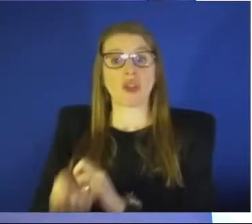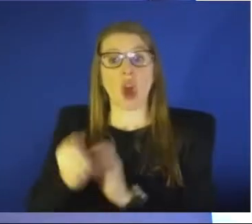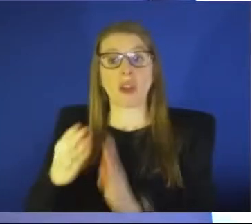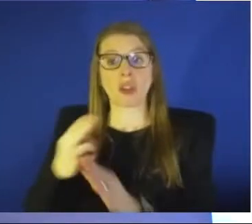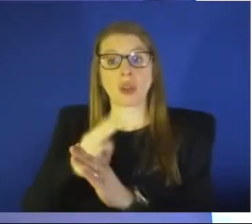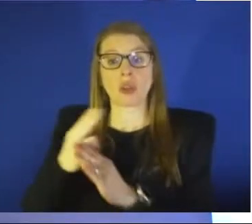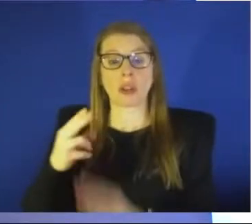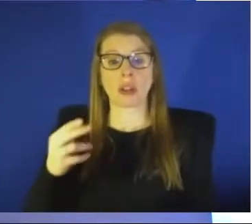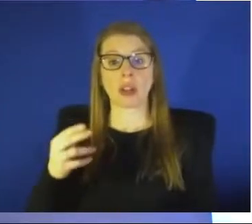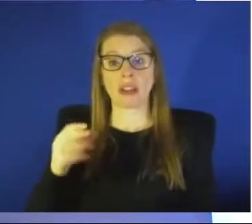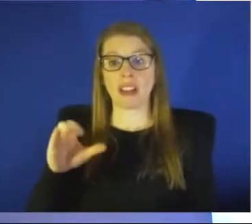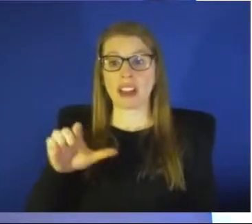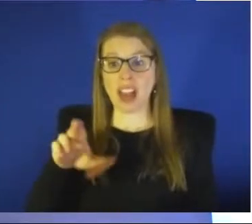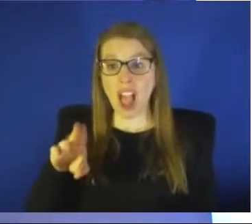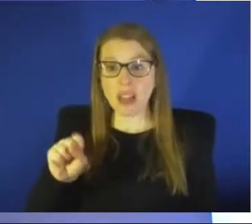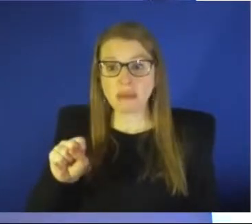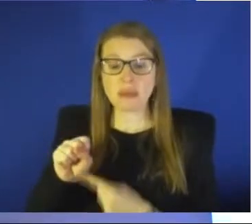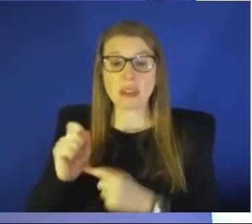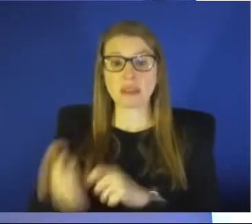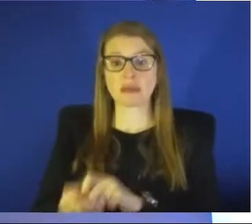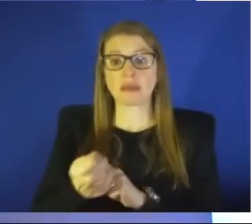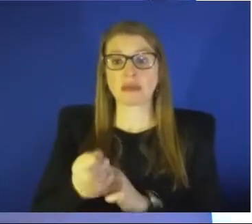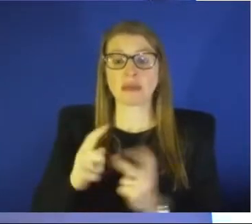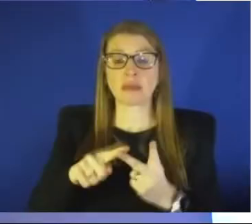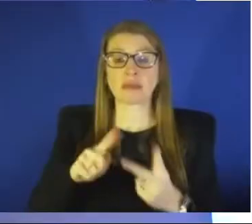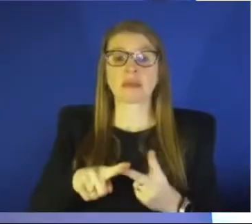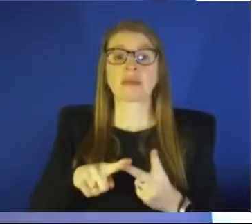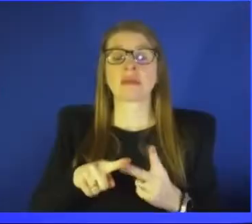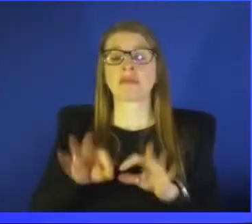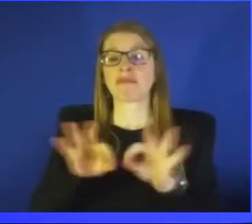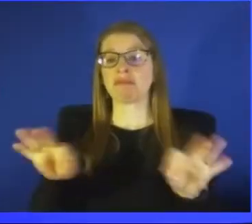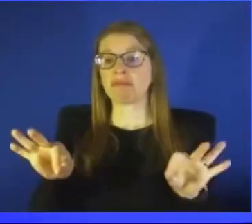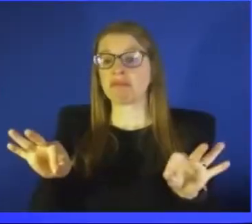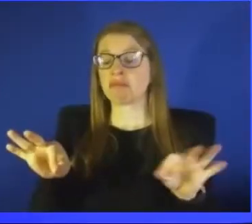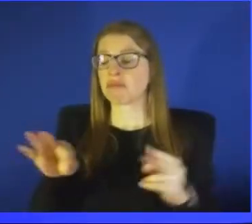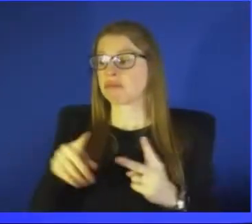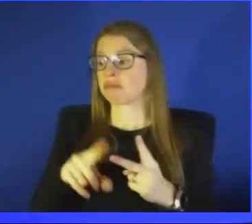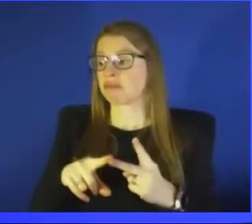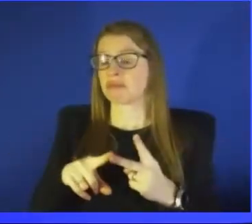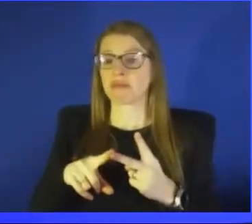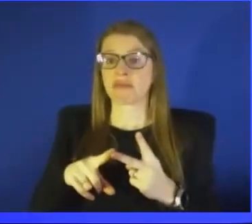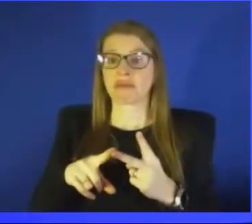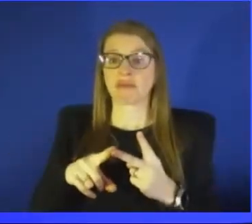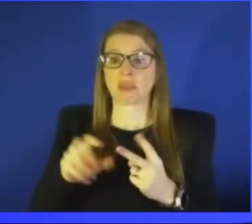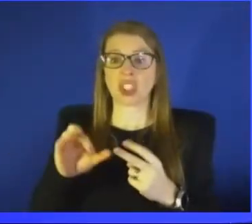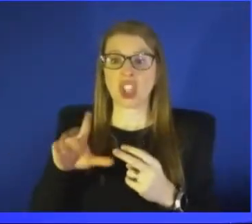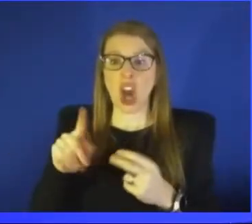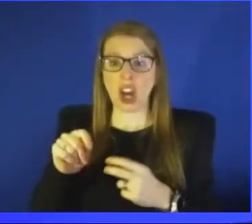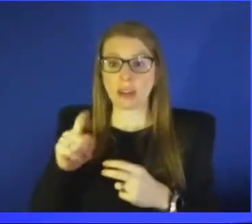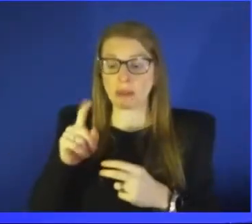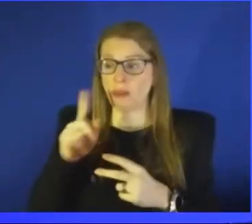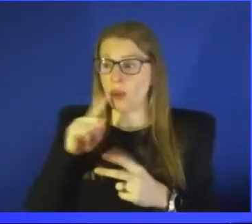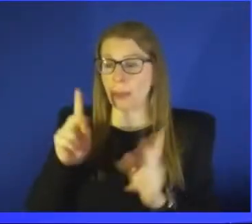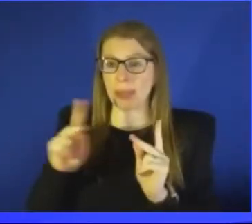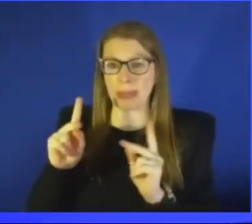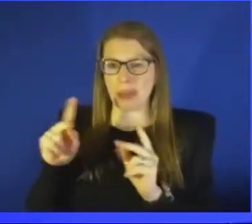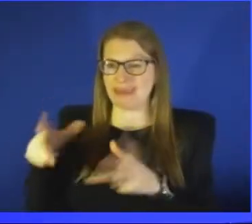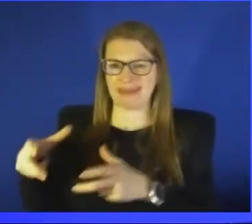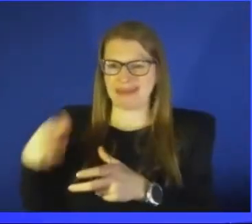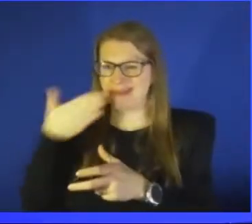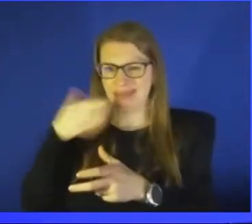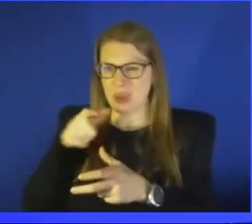carts and golfing with people not in your bubble? Yeah. Again, I think we still have to go back, be vaccinated, be up to date, be